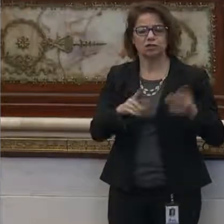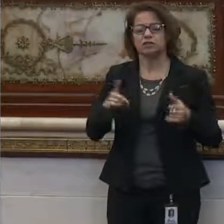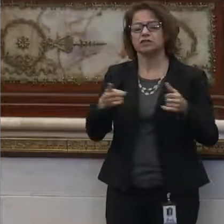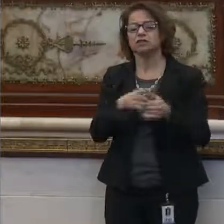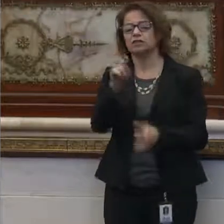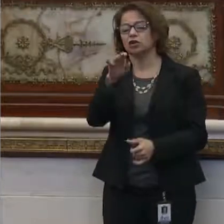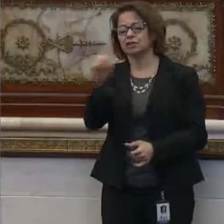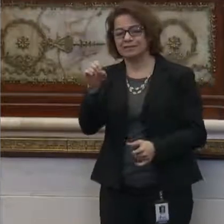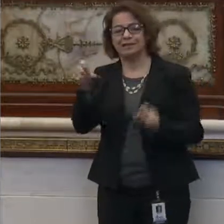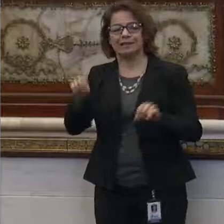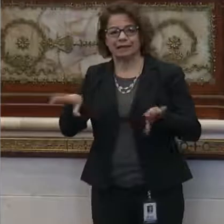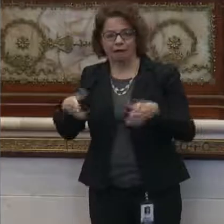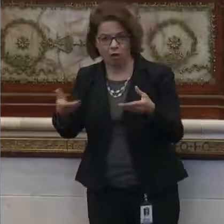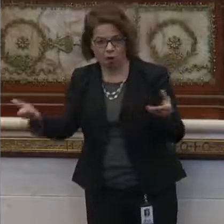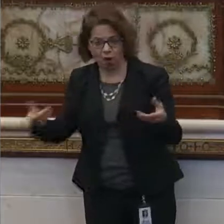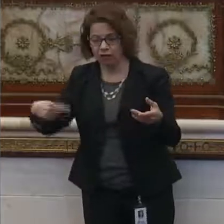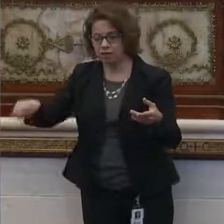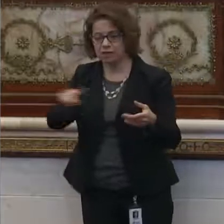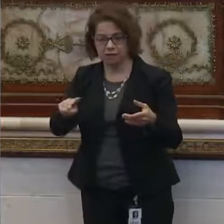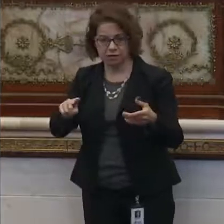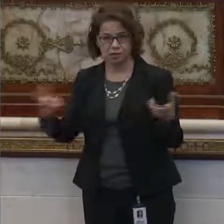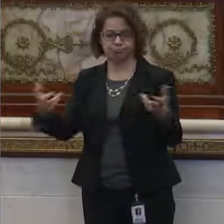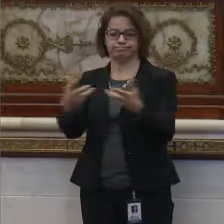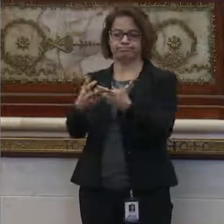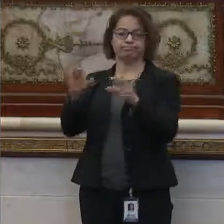Firstee brings to this management model.